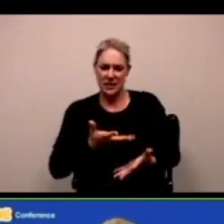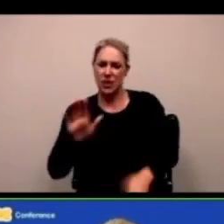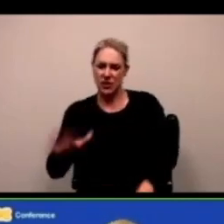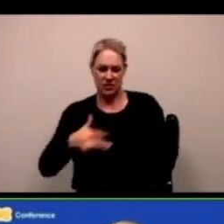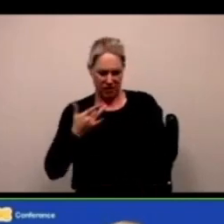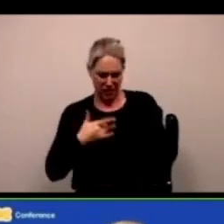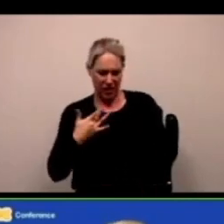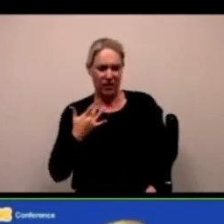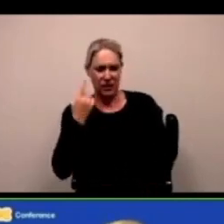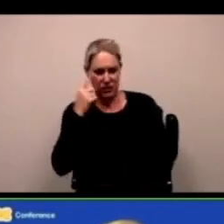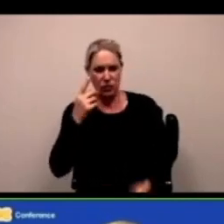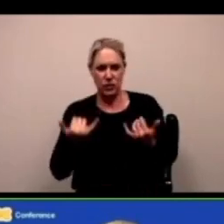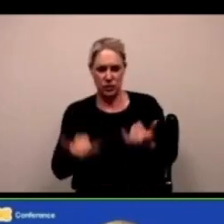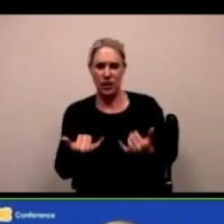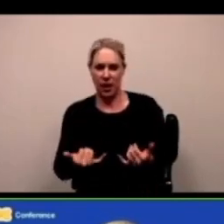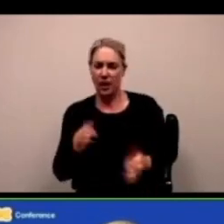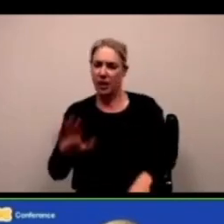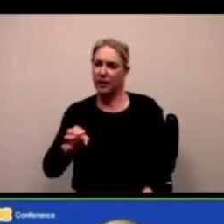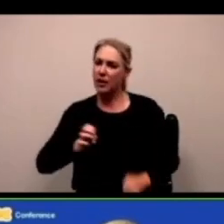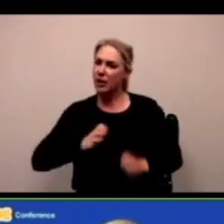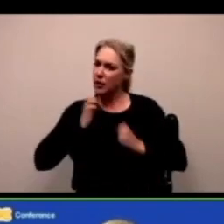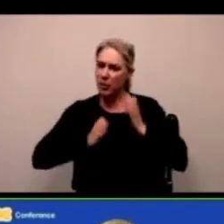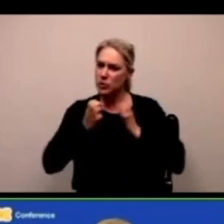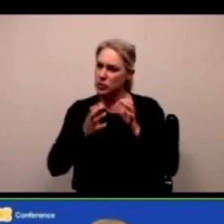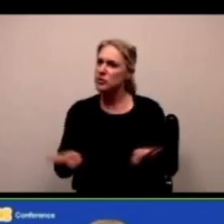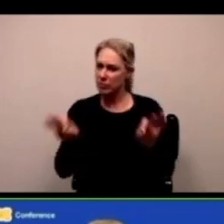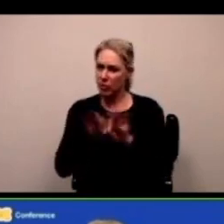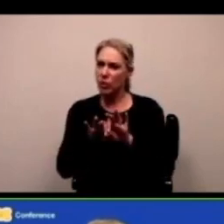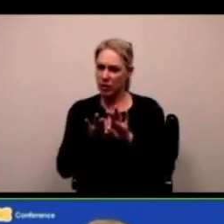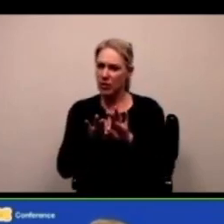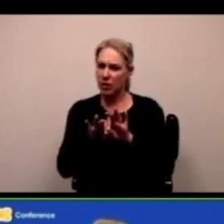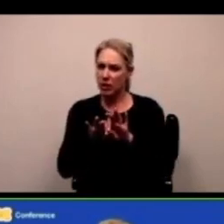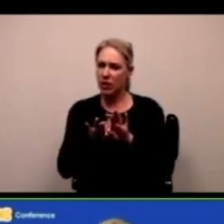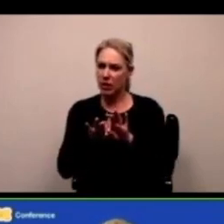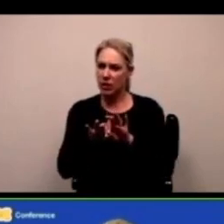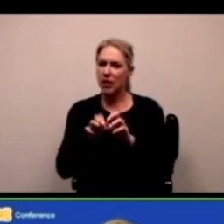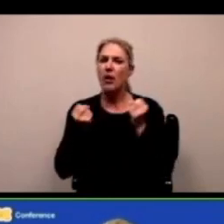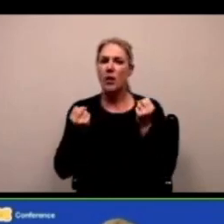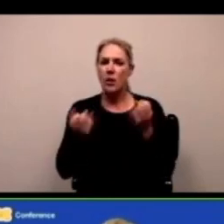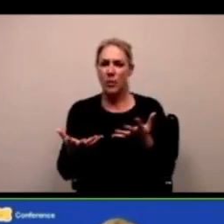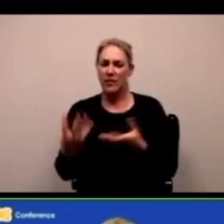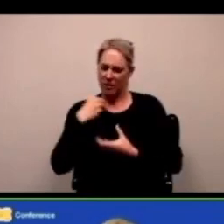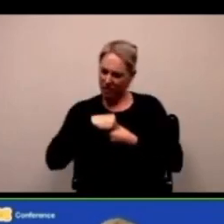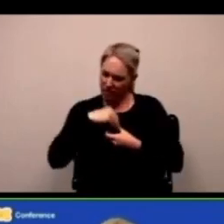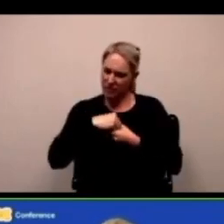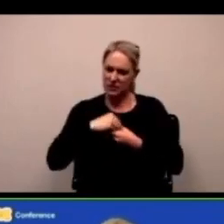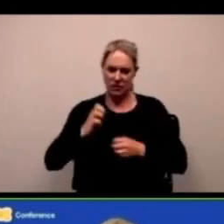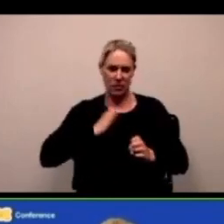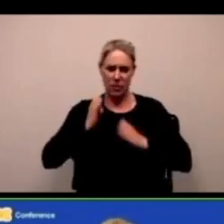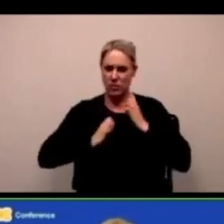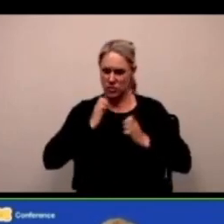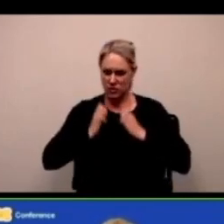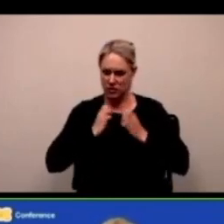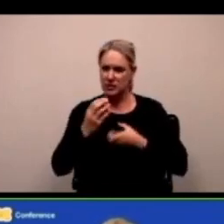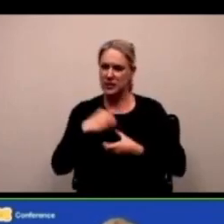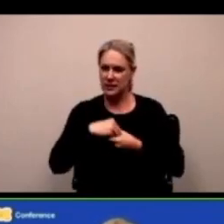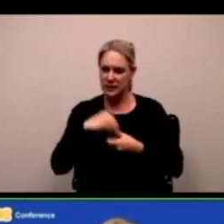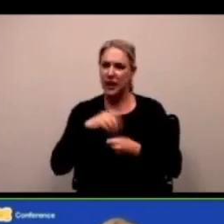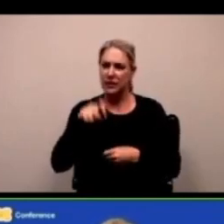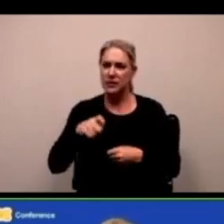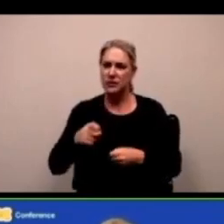matter. And our emotions, we have a myriad of emotions through the day.